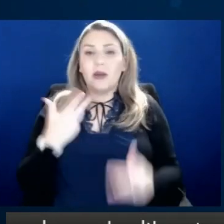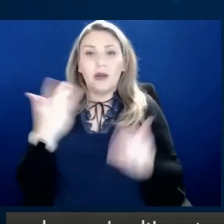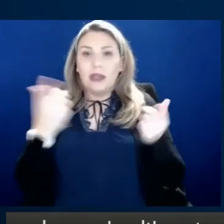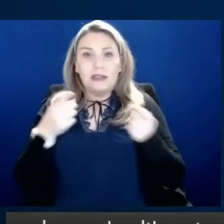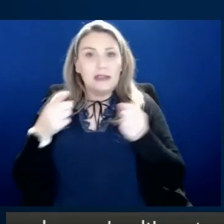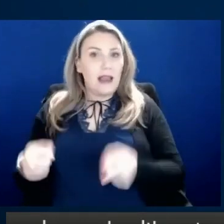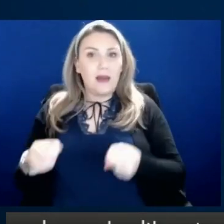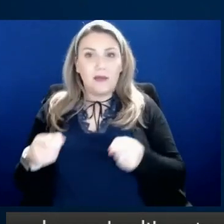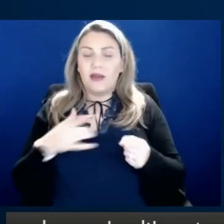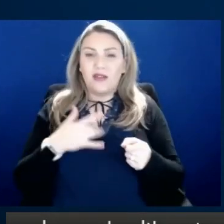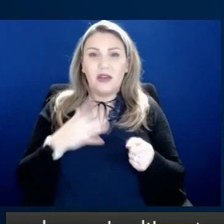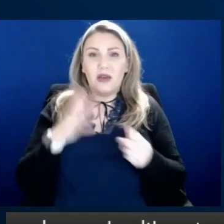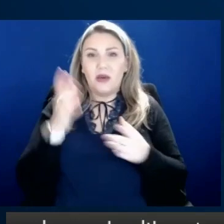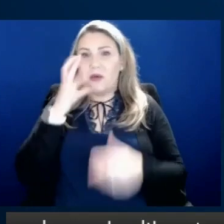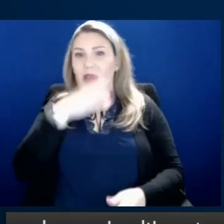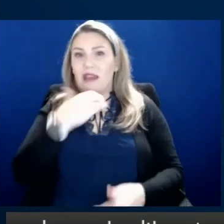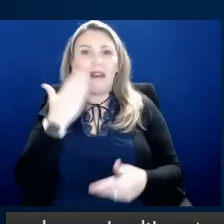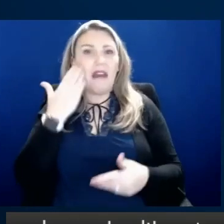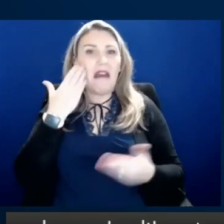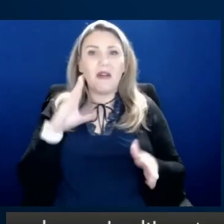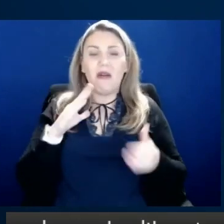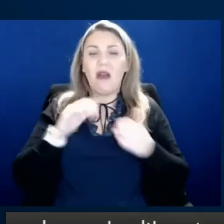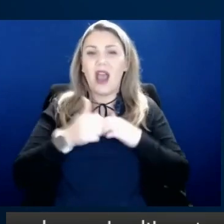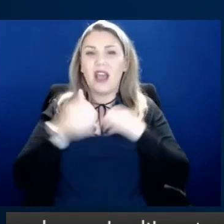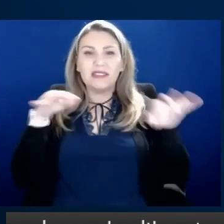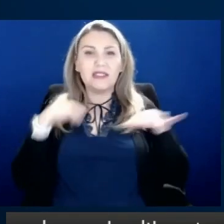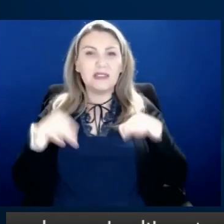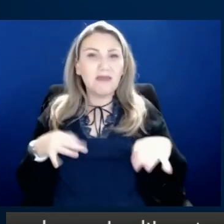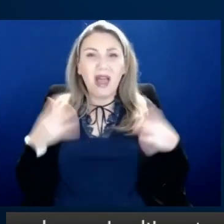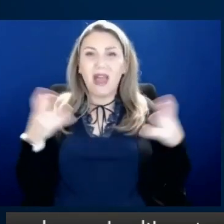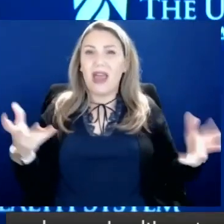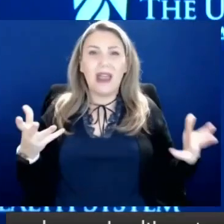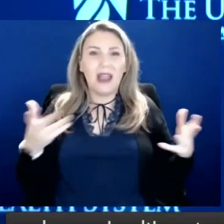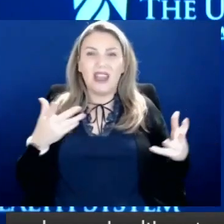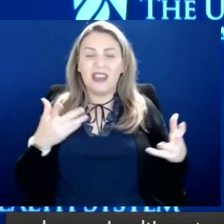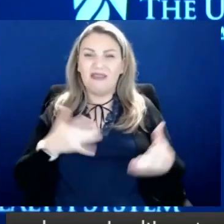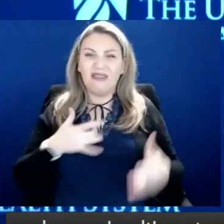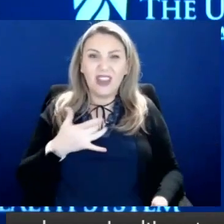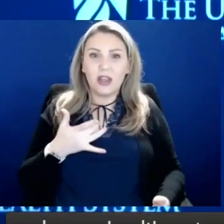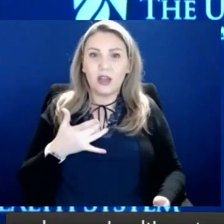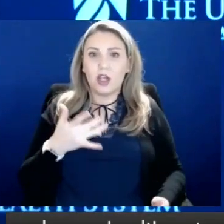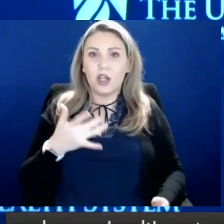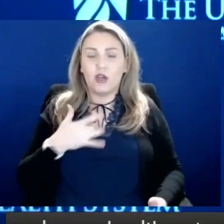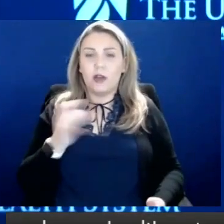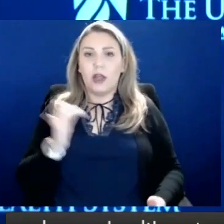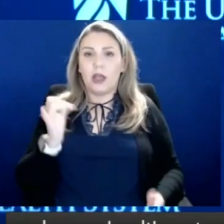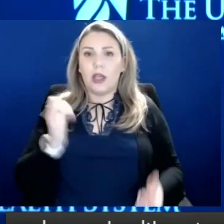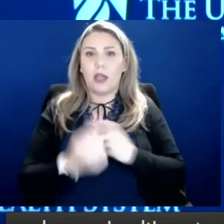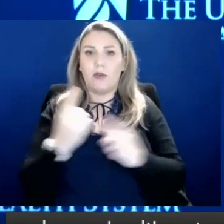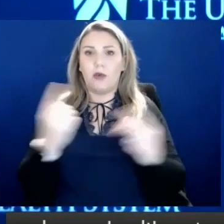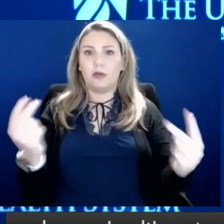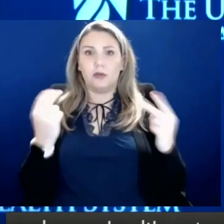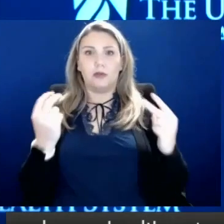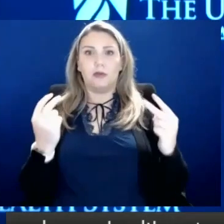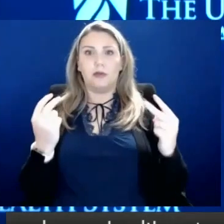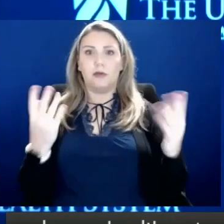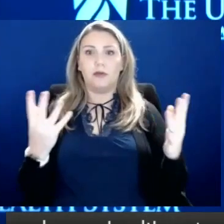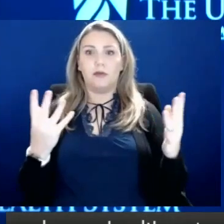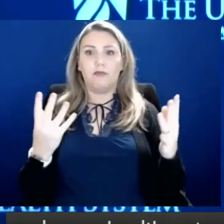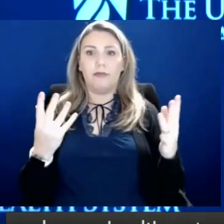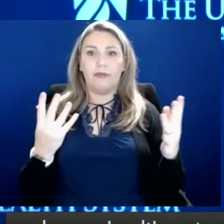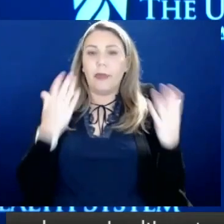I don't know how to explain how I feel weird. Right. How do you feel like explain- everyone's looking at you, and I don't know if Kelly